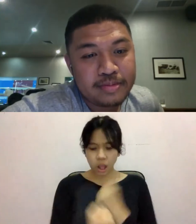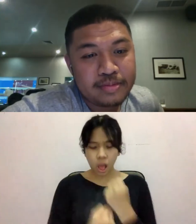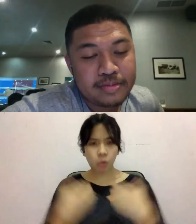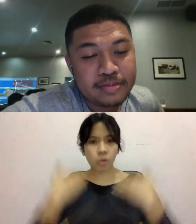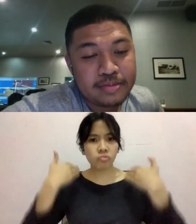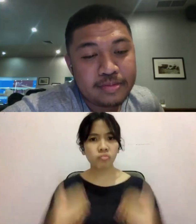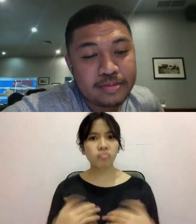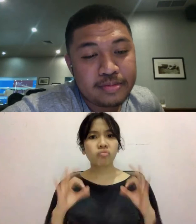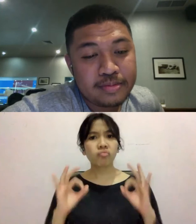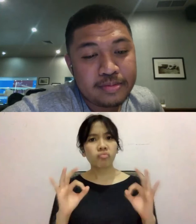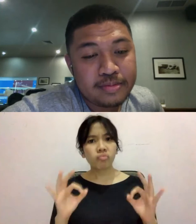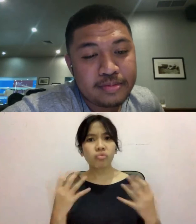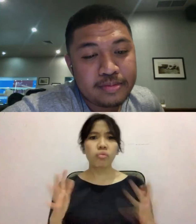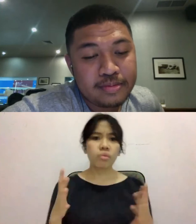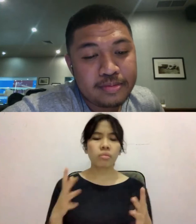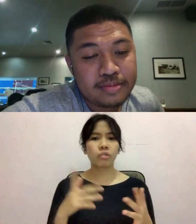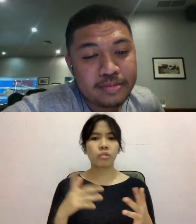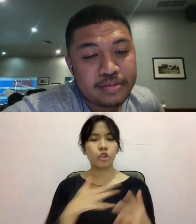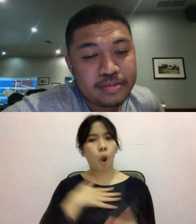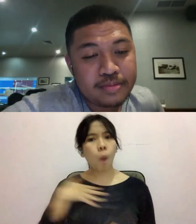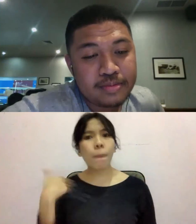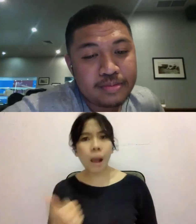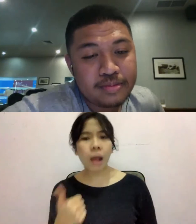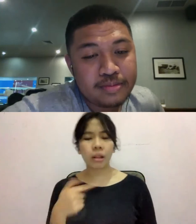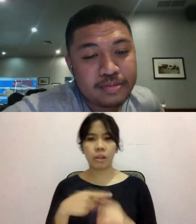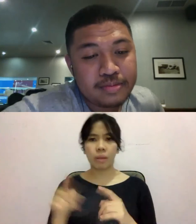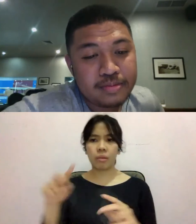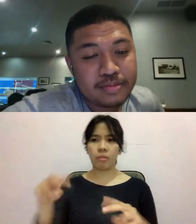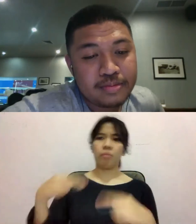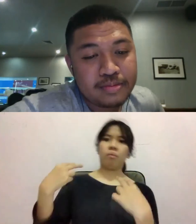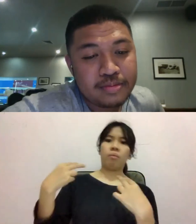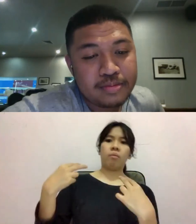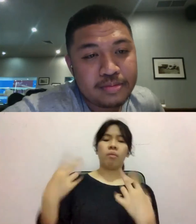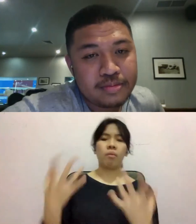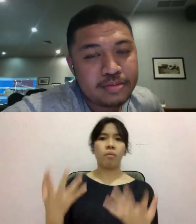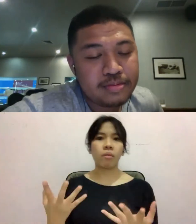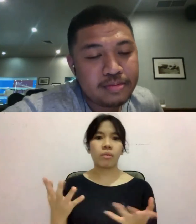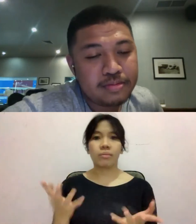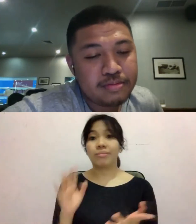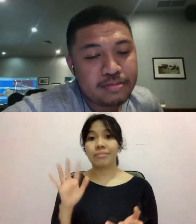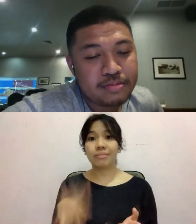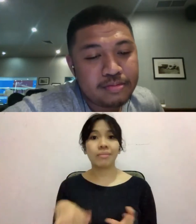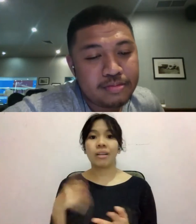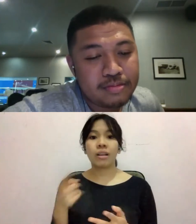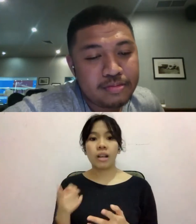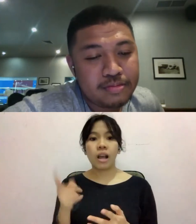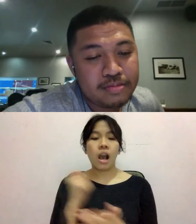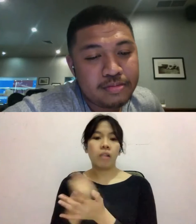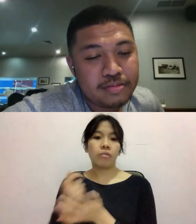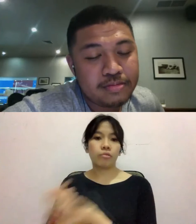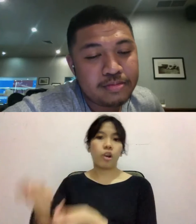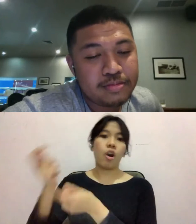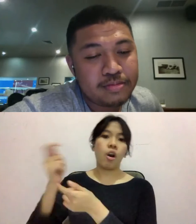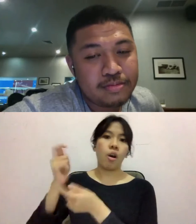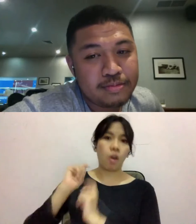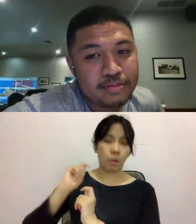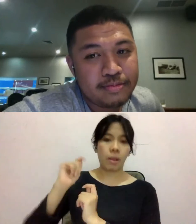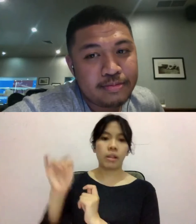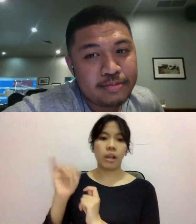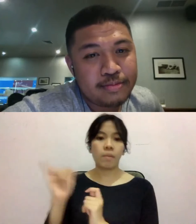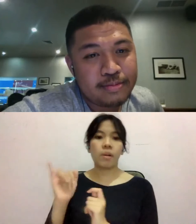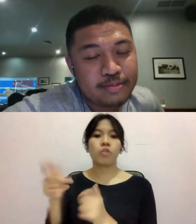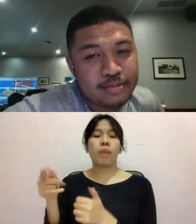we try to behave, it will come up as something that's not good for them.